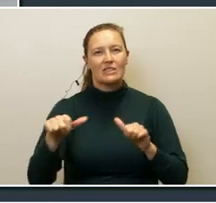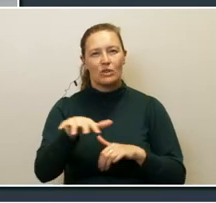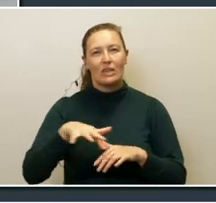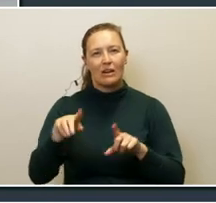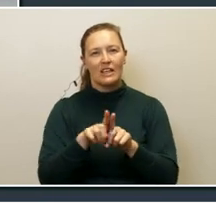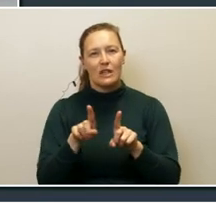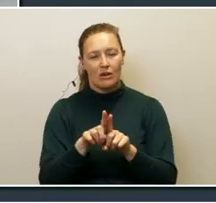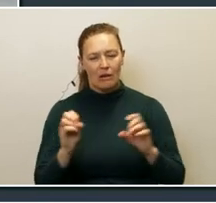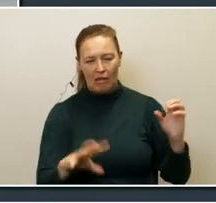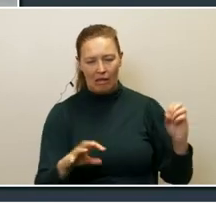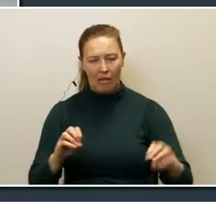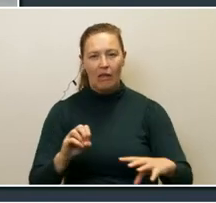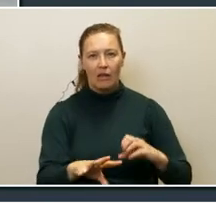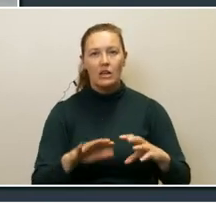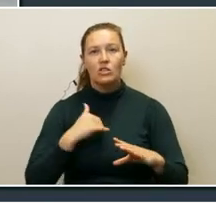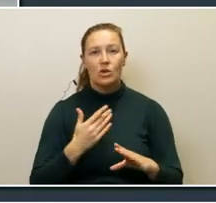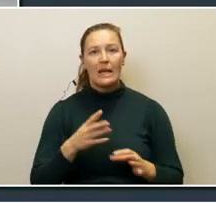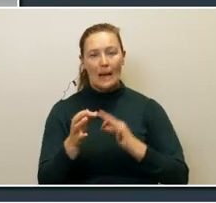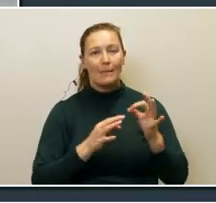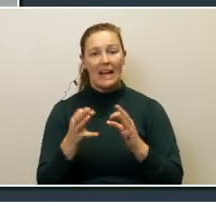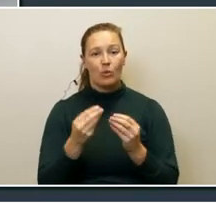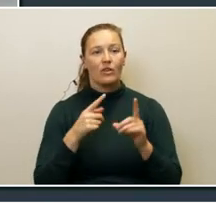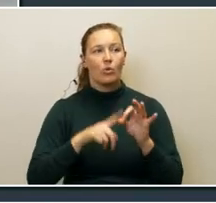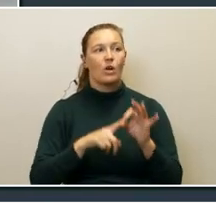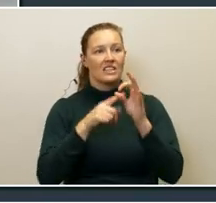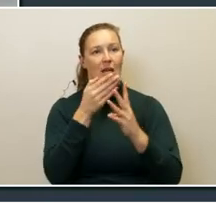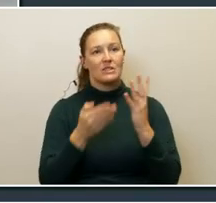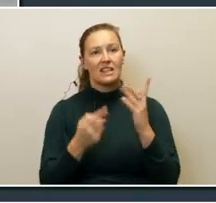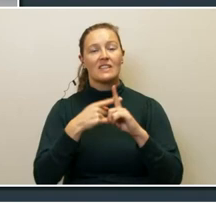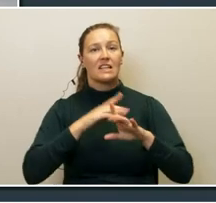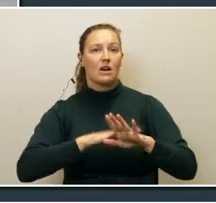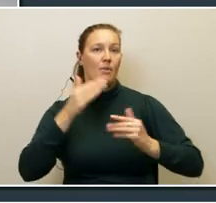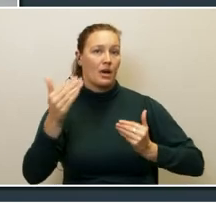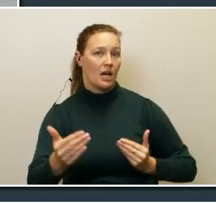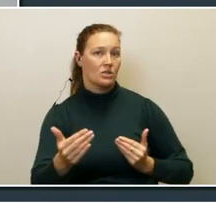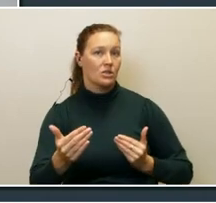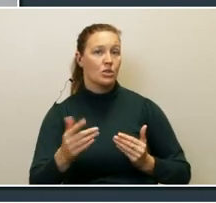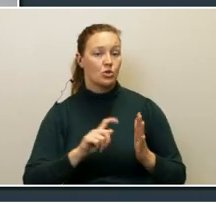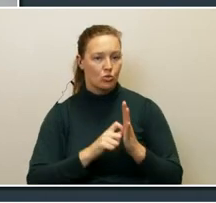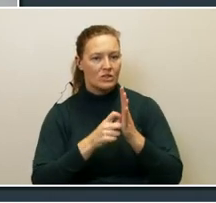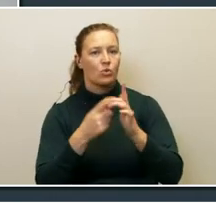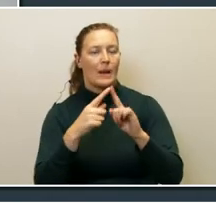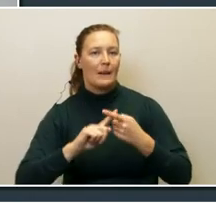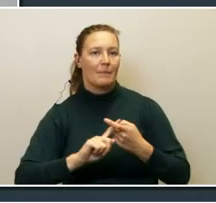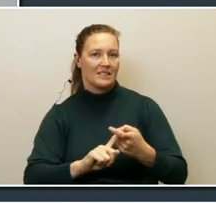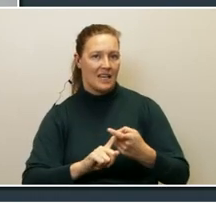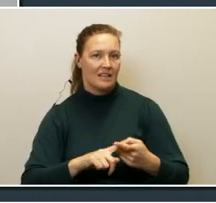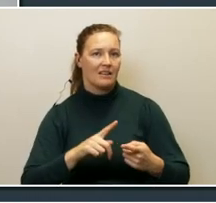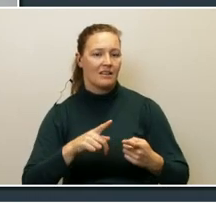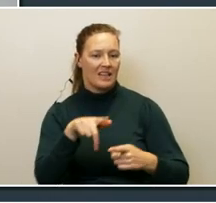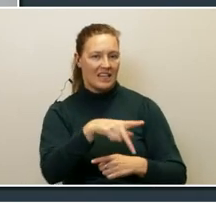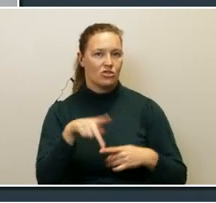a plan is needed with quality objectives and timelines to restore and maintain the overall health of the